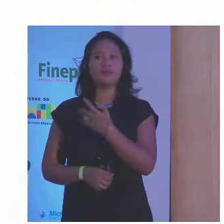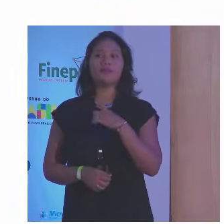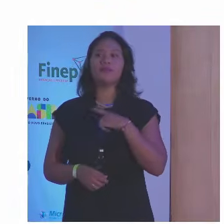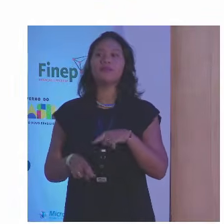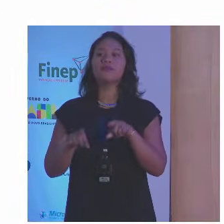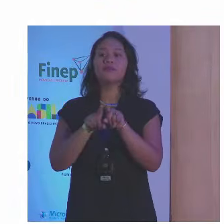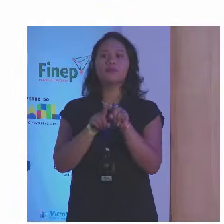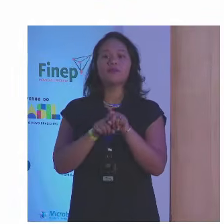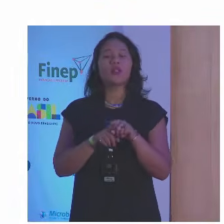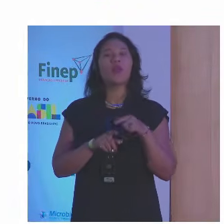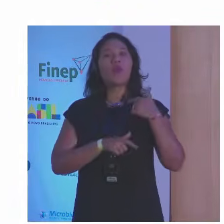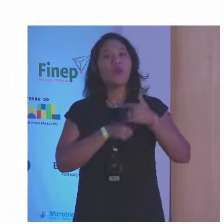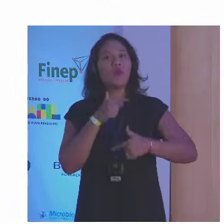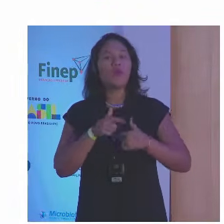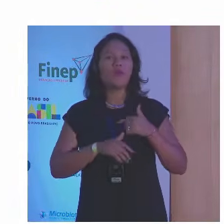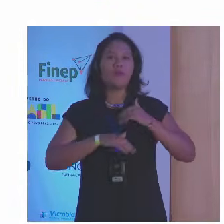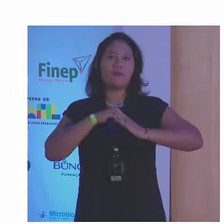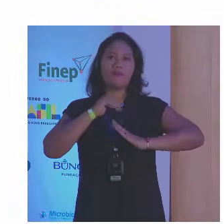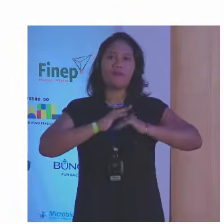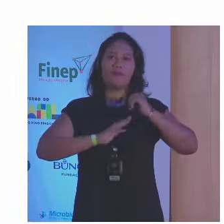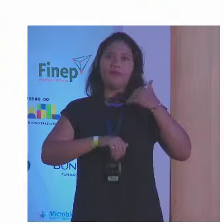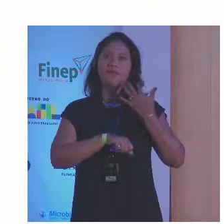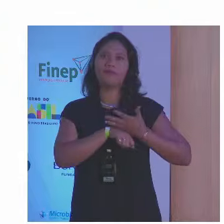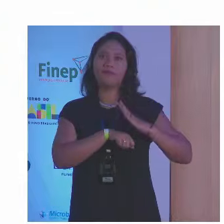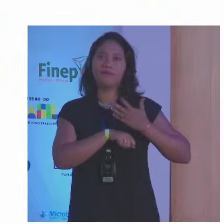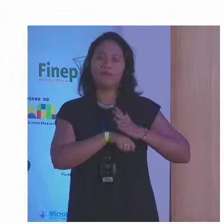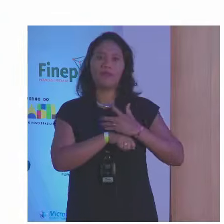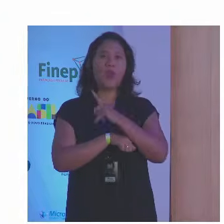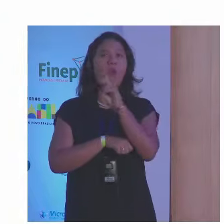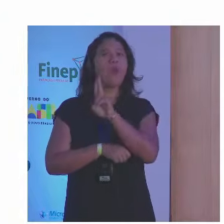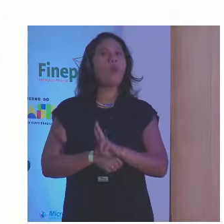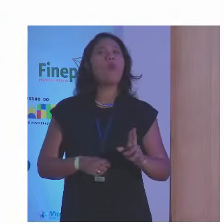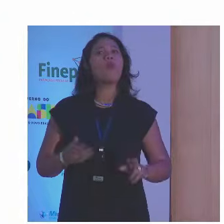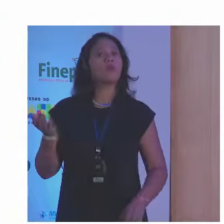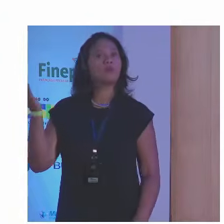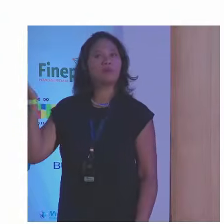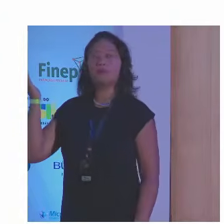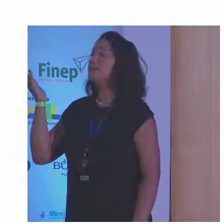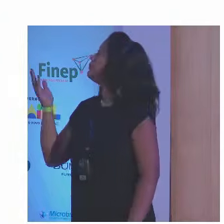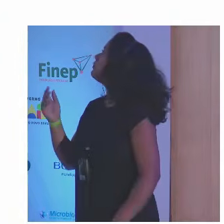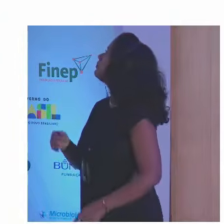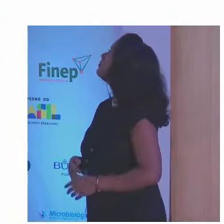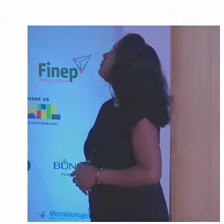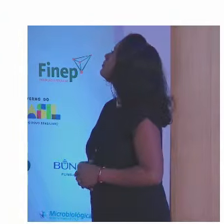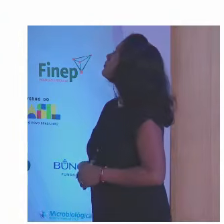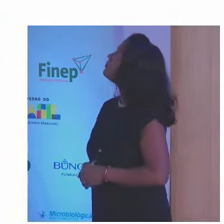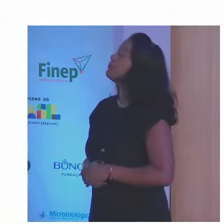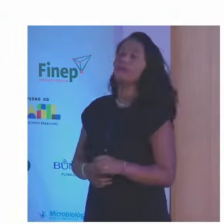things. For instance, in the Brazilian waters, how to use this, how to customize the